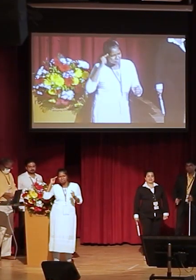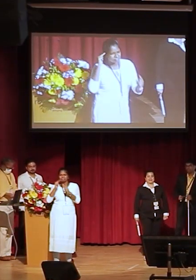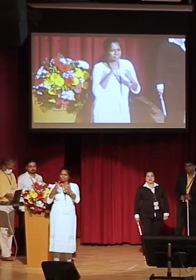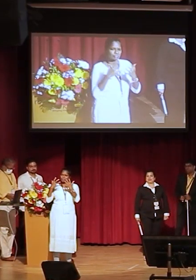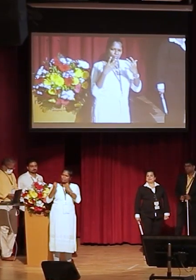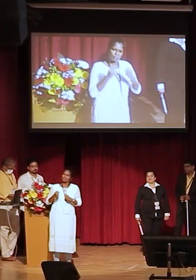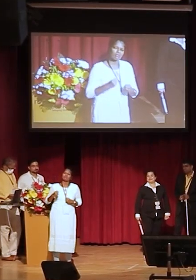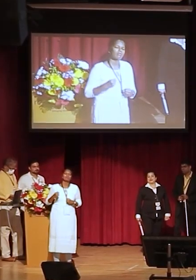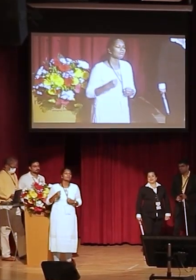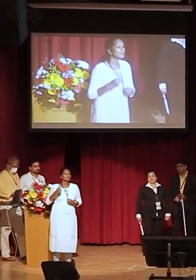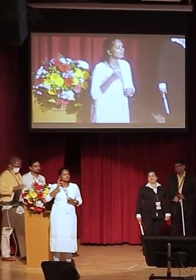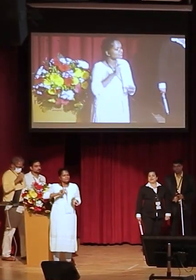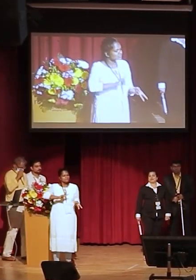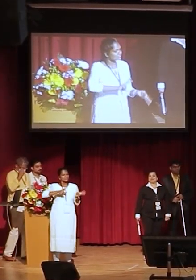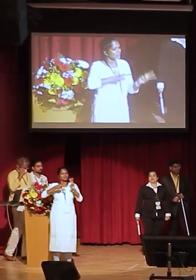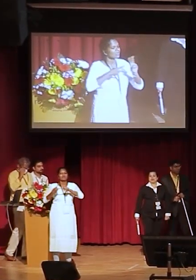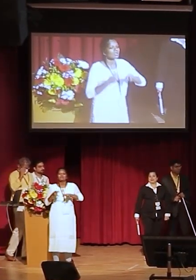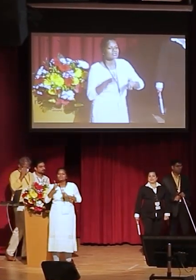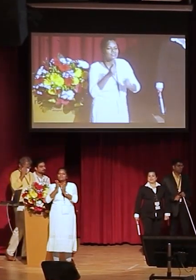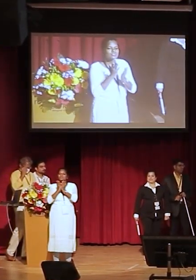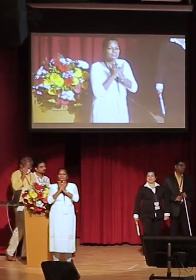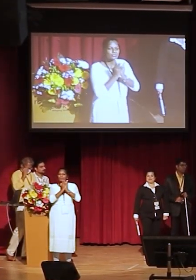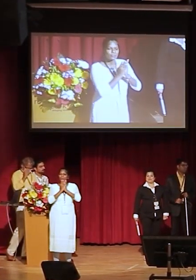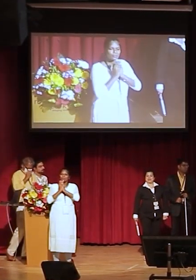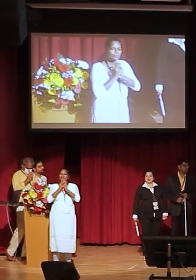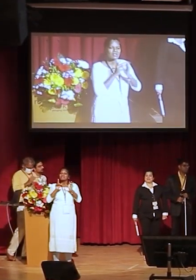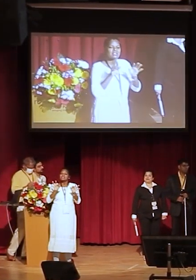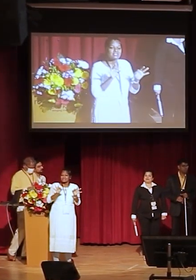interested in converting your school